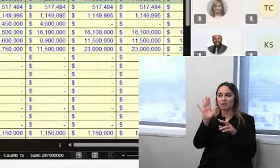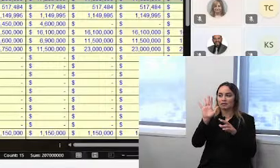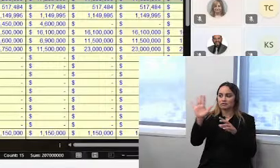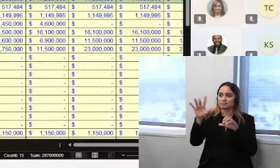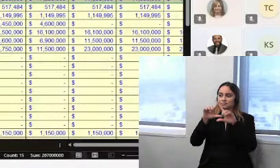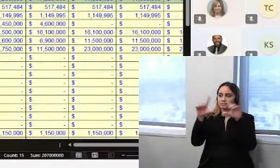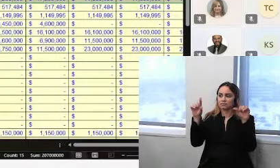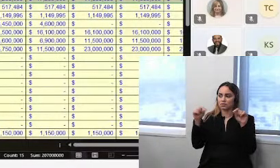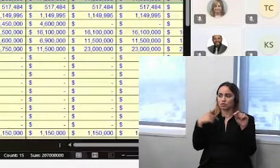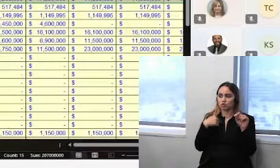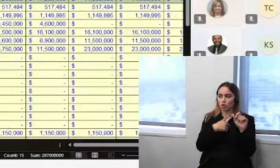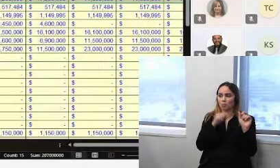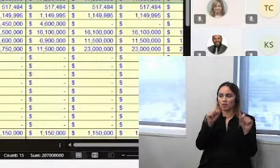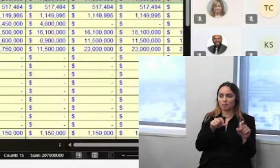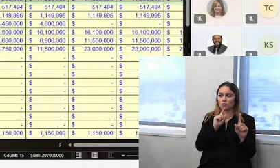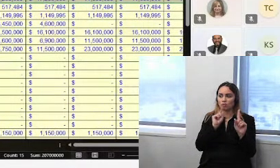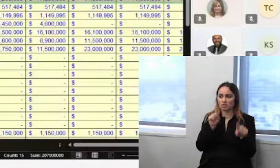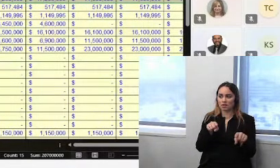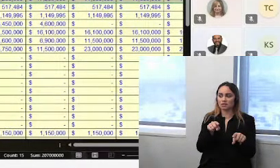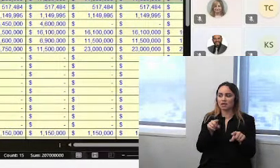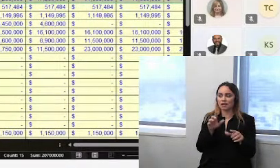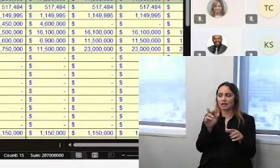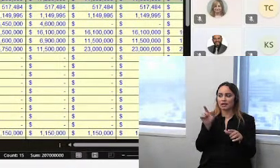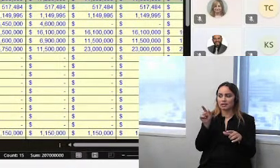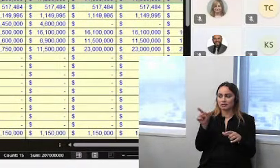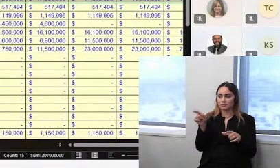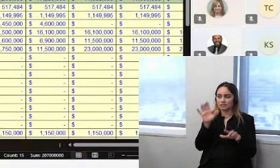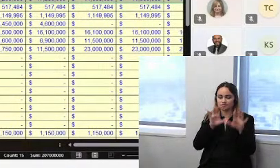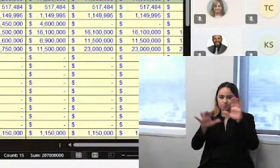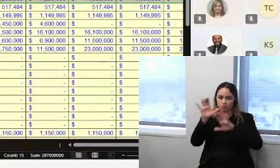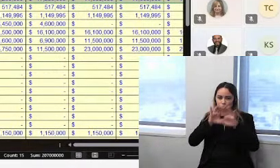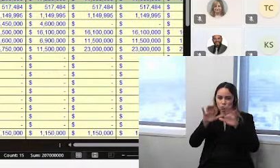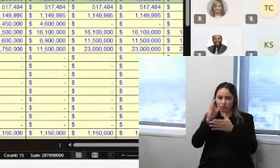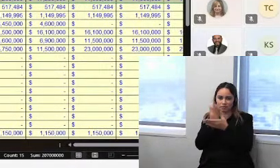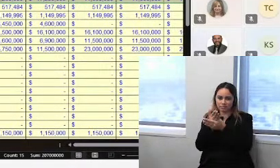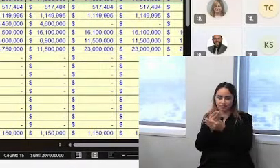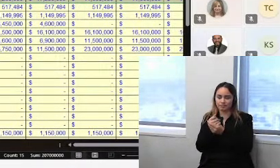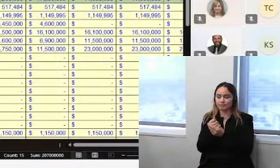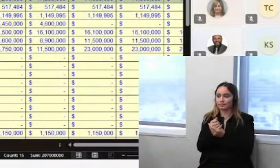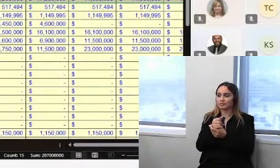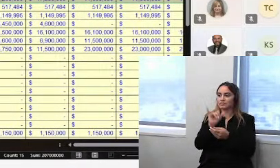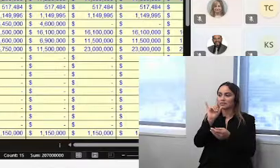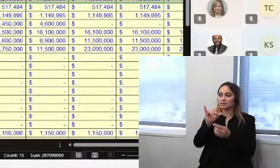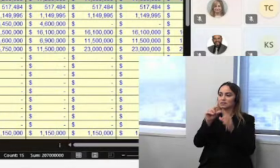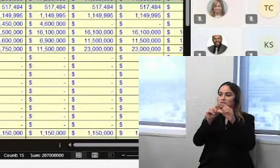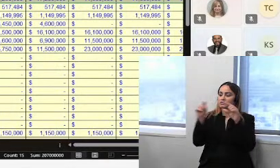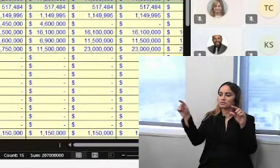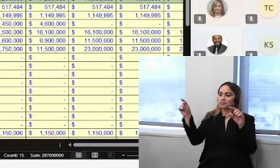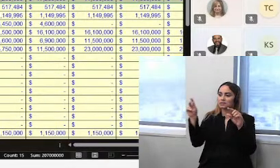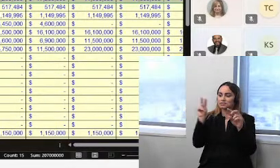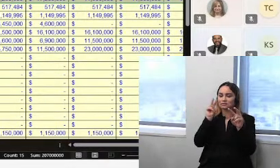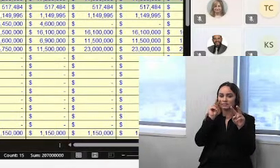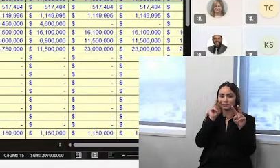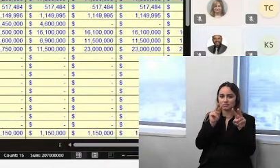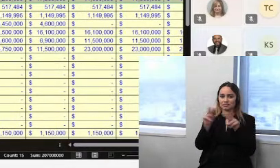okay? Okay. So this line items that is shown on the screen on